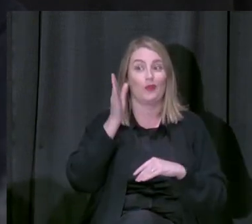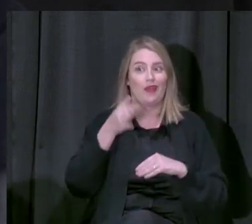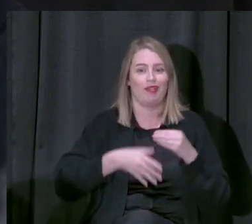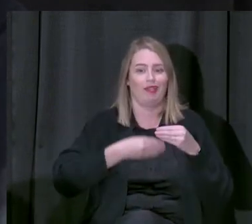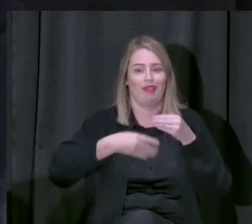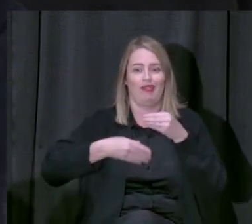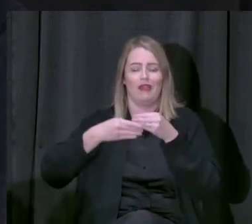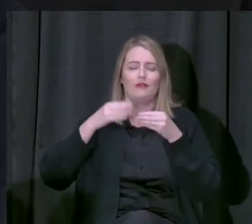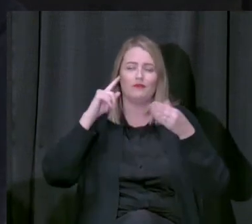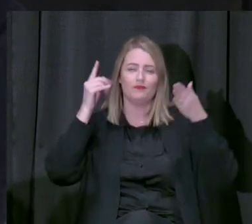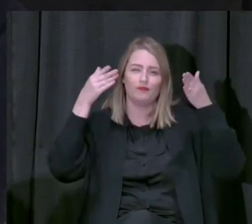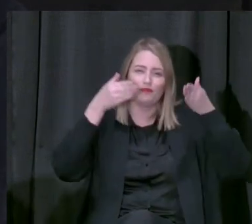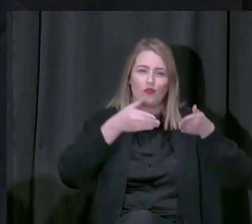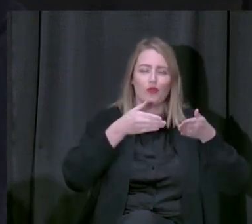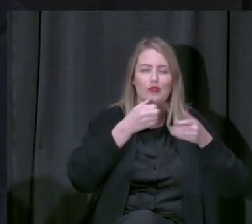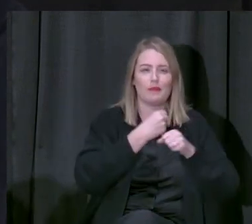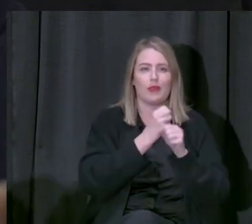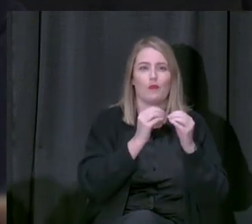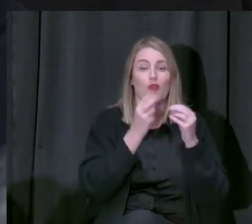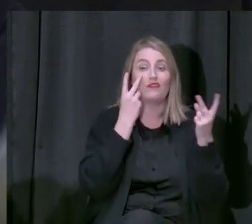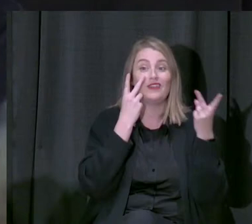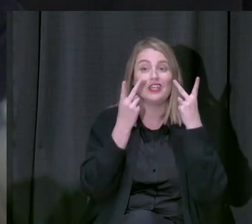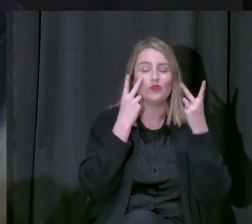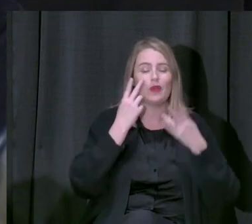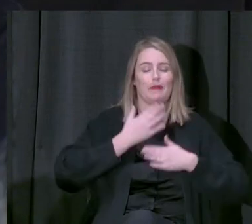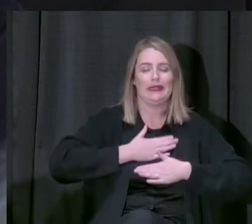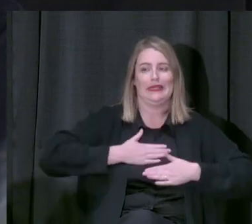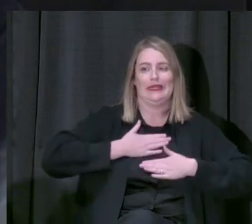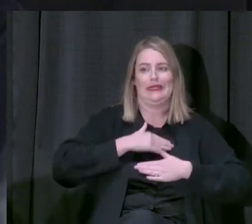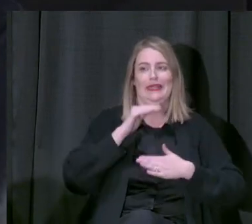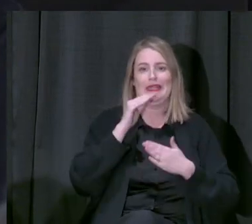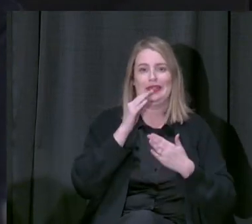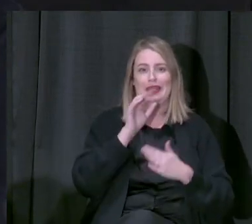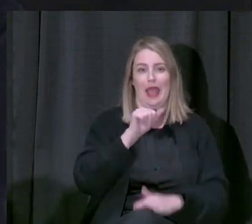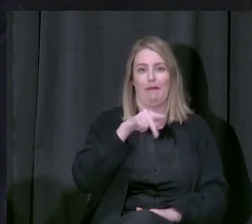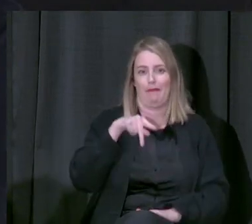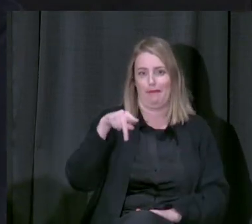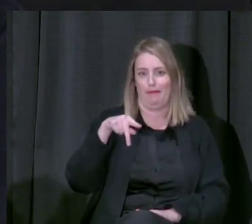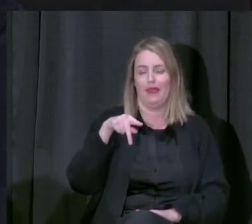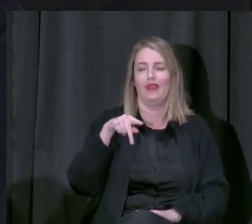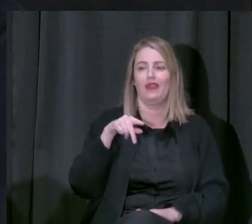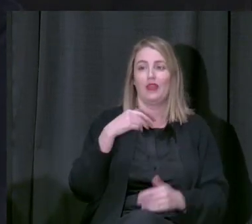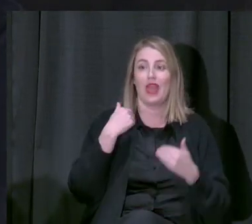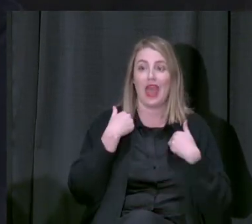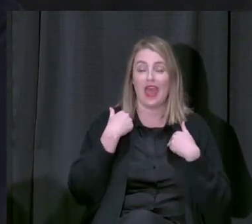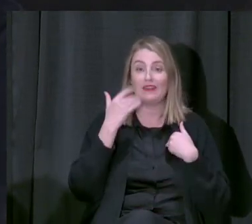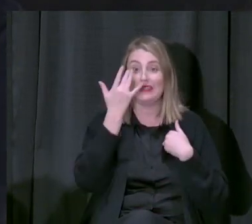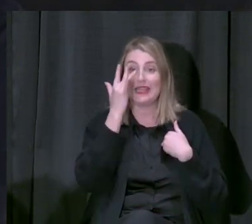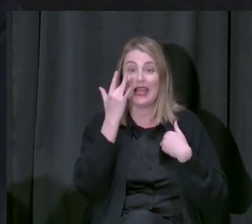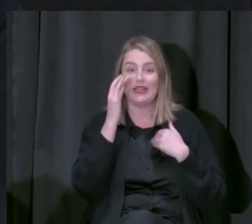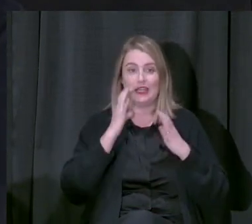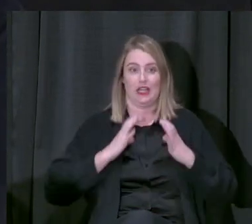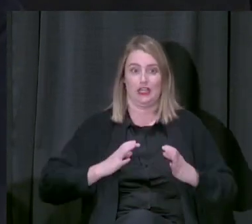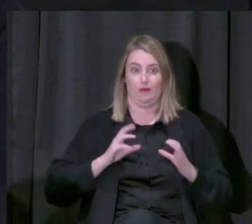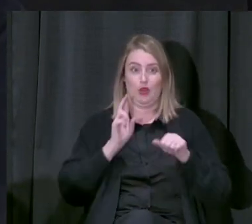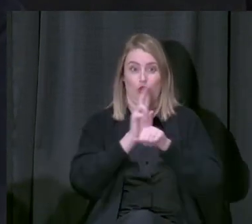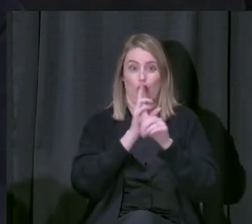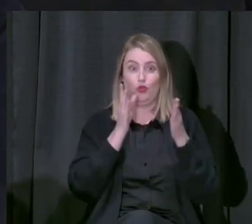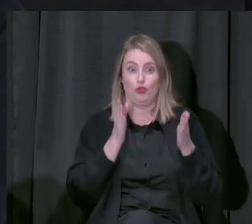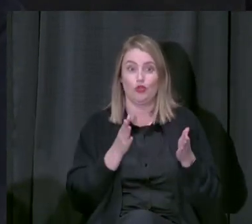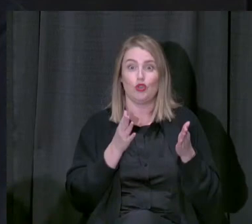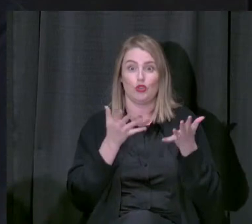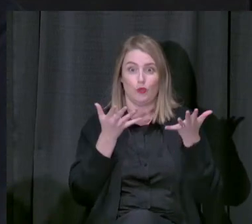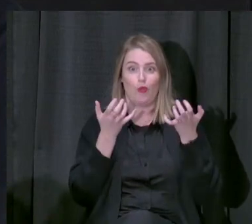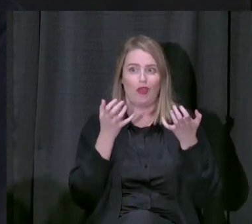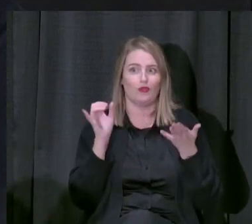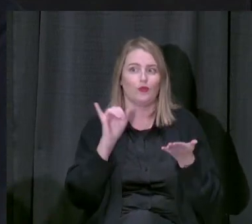very much focusing on making it a more visually pleasing app so that we do have sighted customers and users to drive